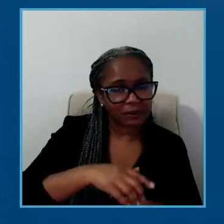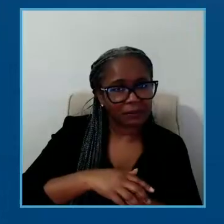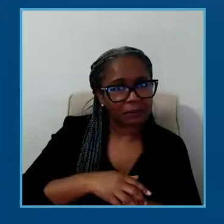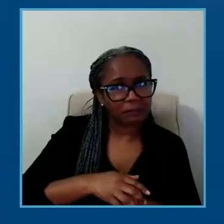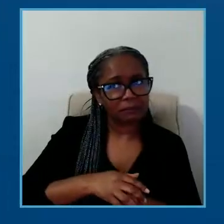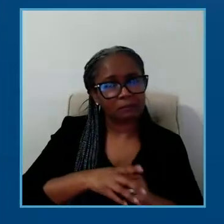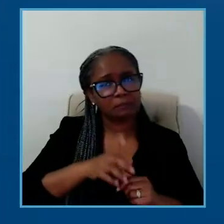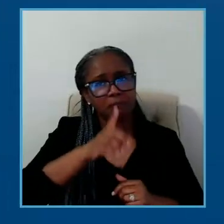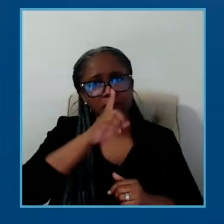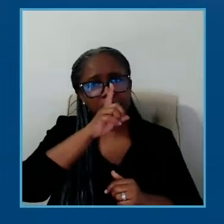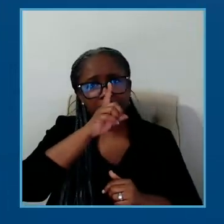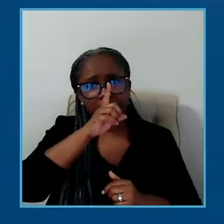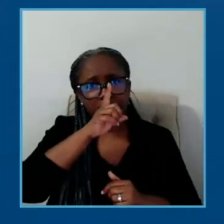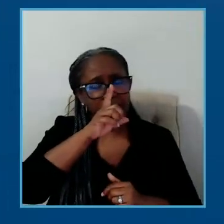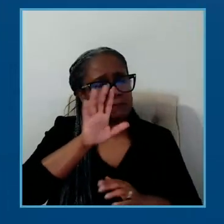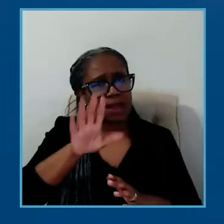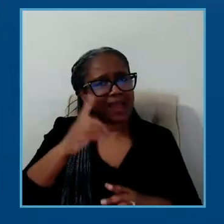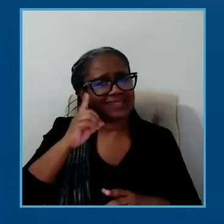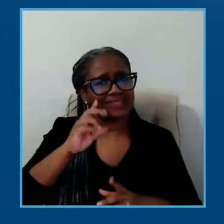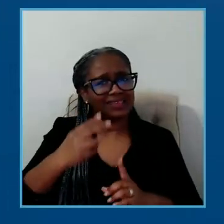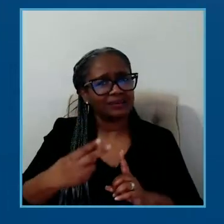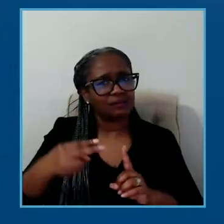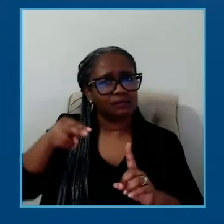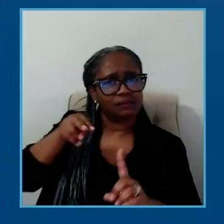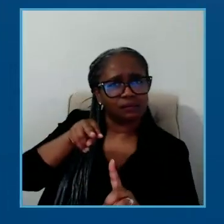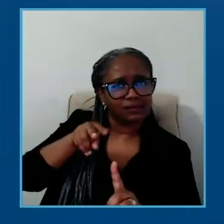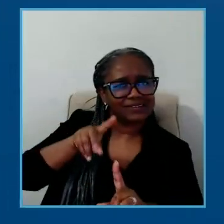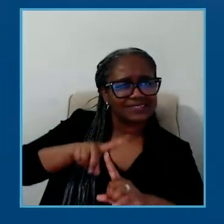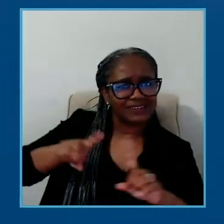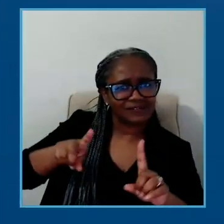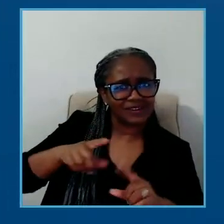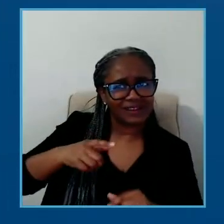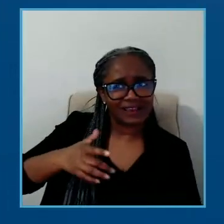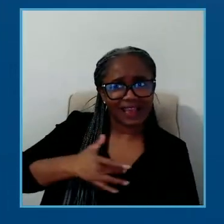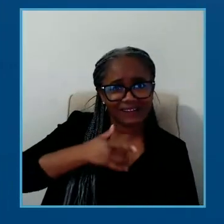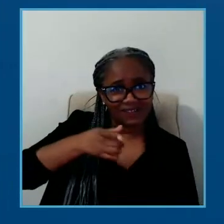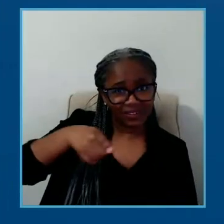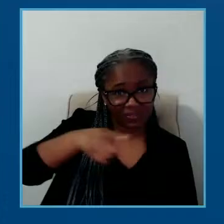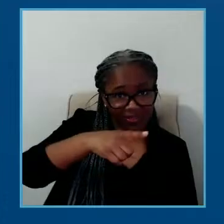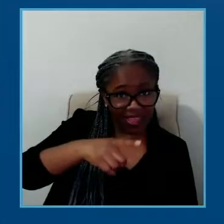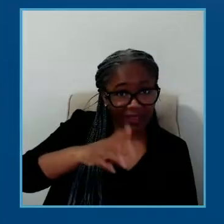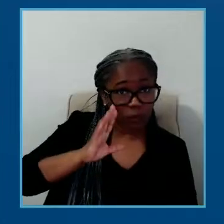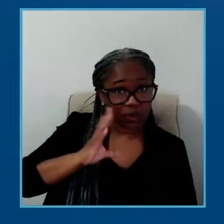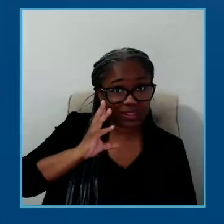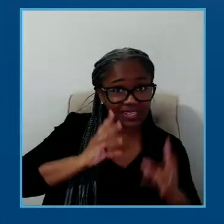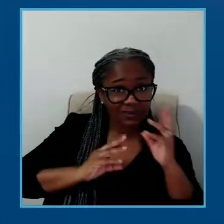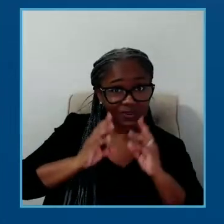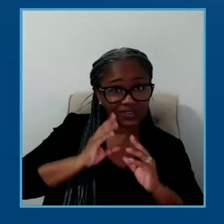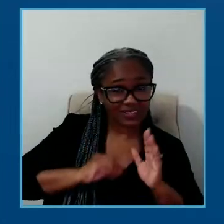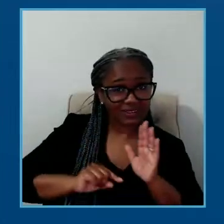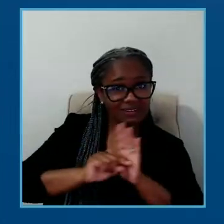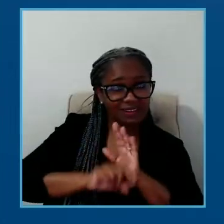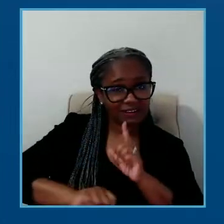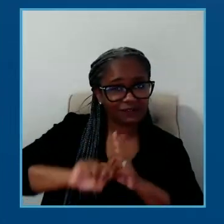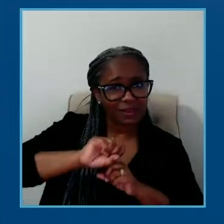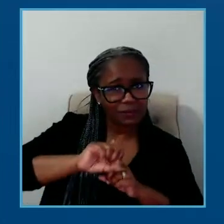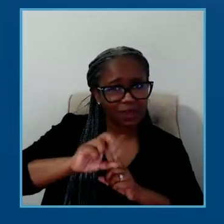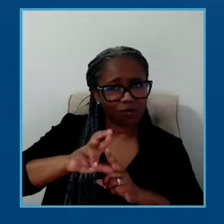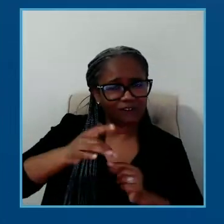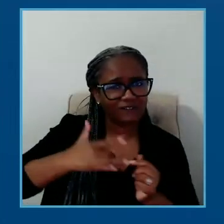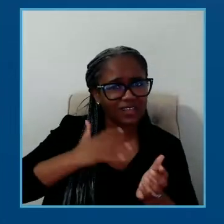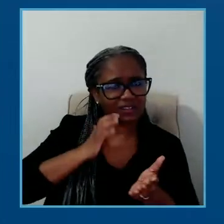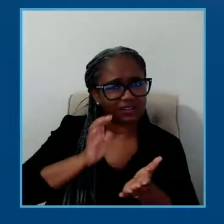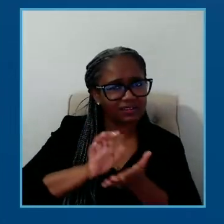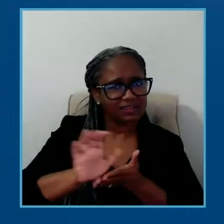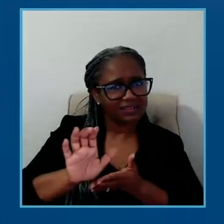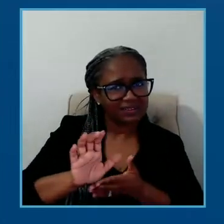the individual as the one who is disenfranchised or who owns the vote here. I think I represent, I'm